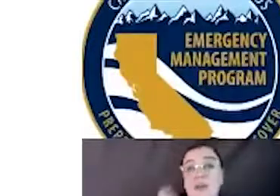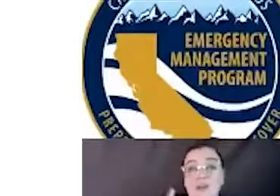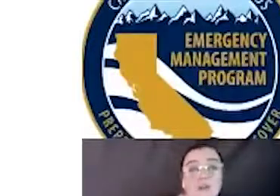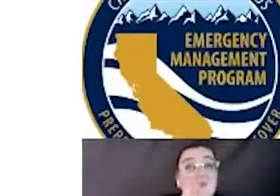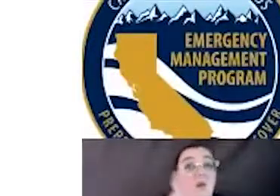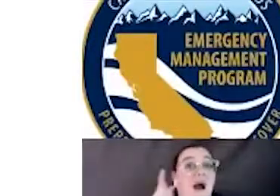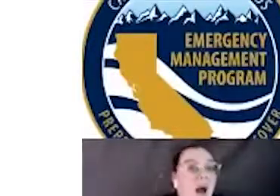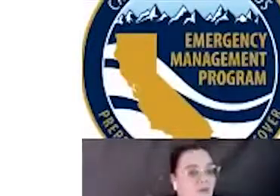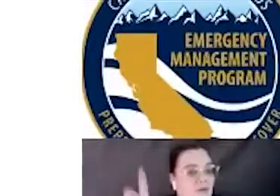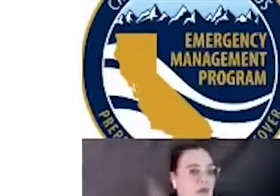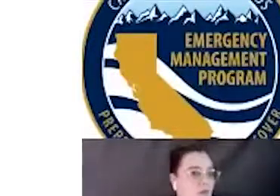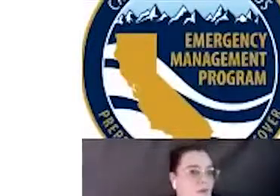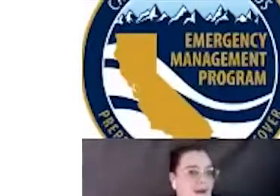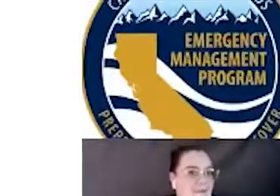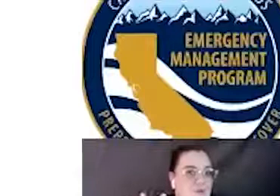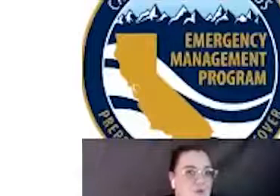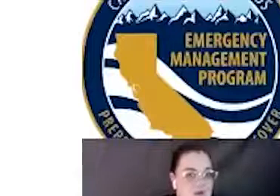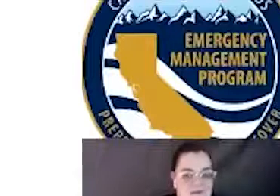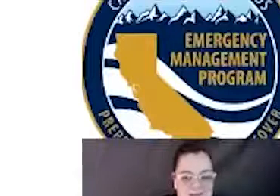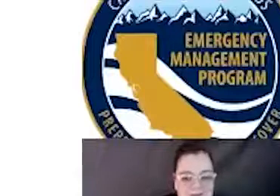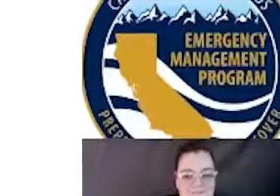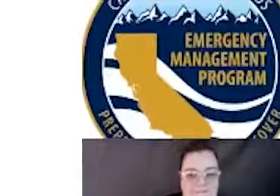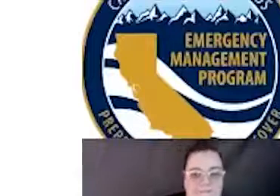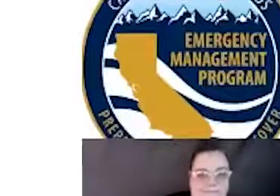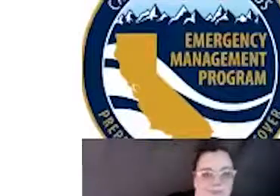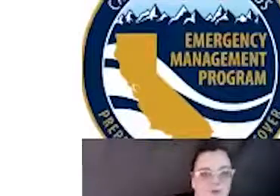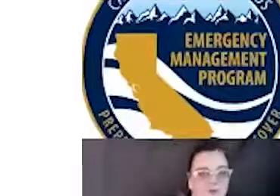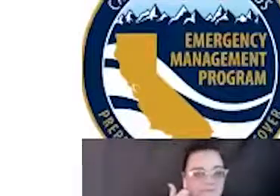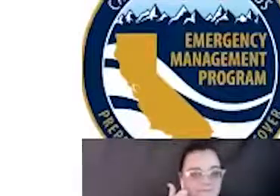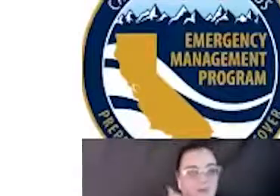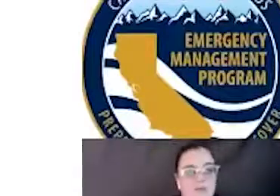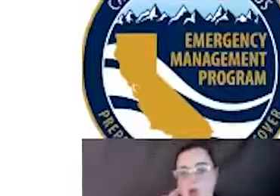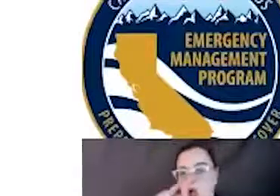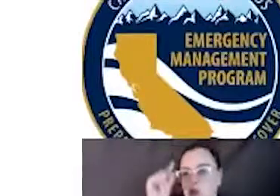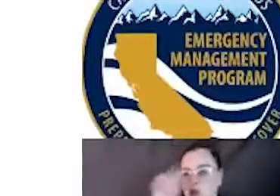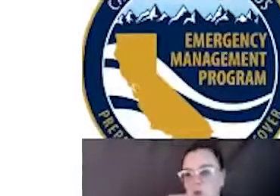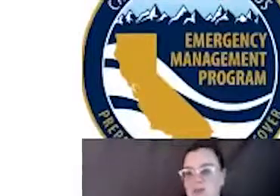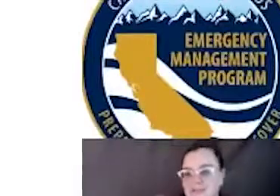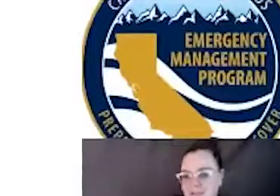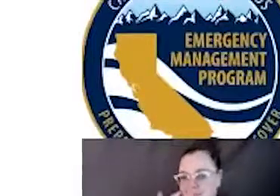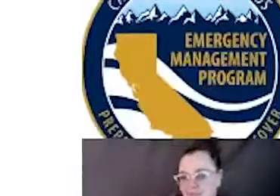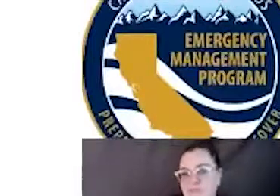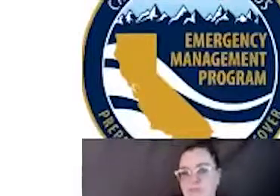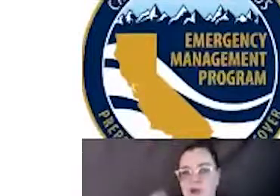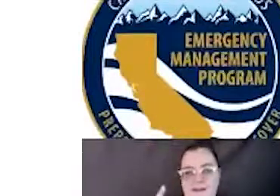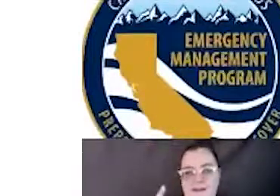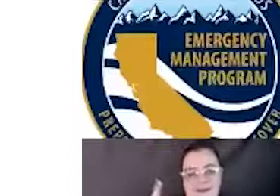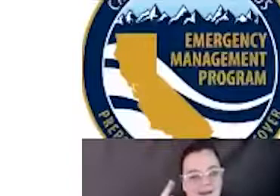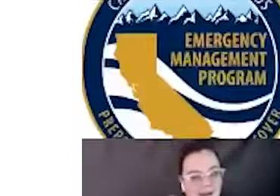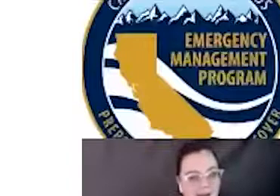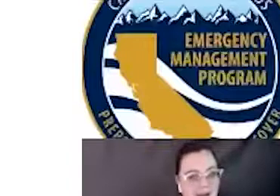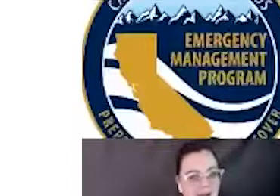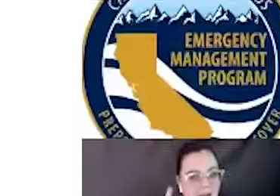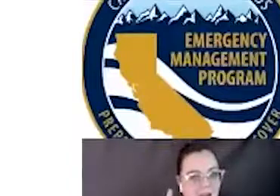an app. They actually use the operating system native to Google, sorry, native to Android. And so they actually get our